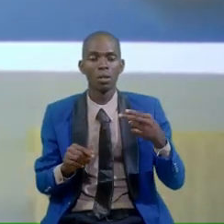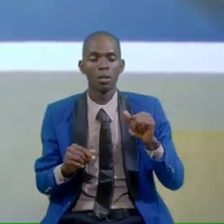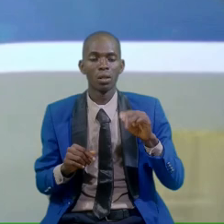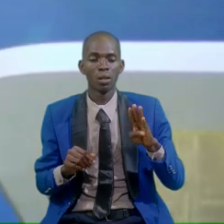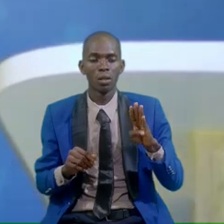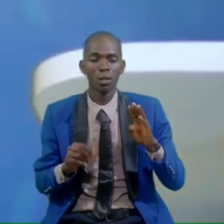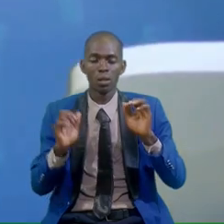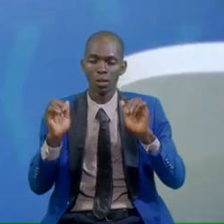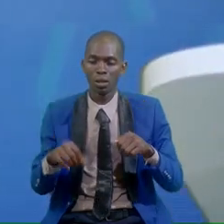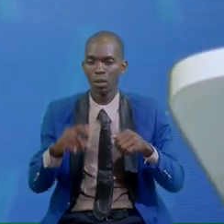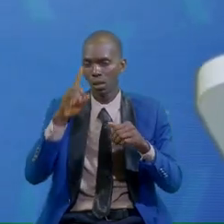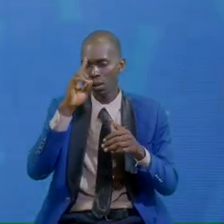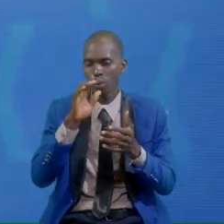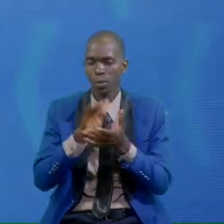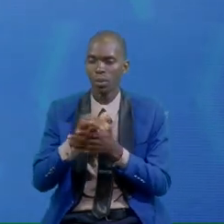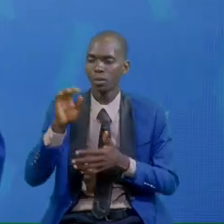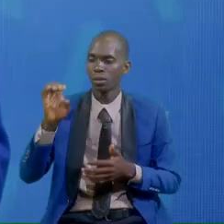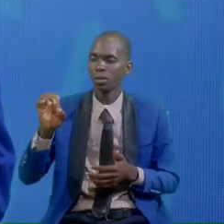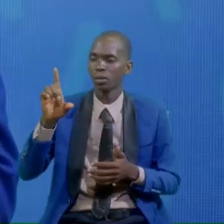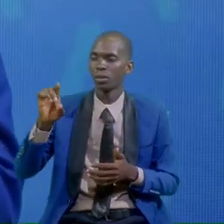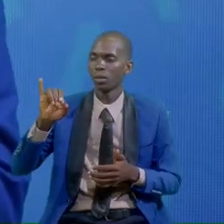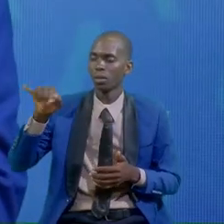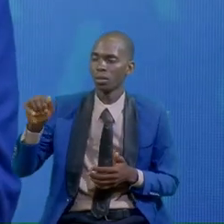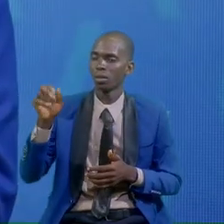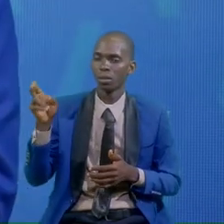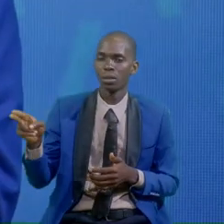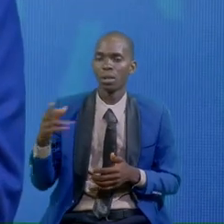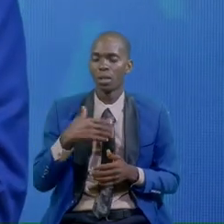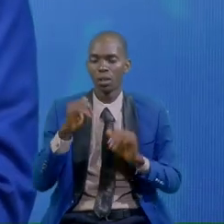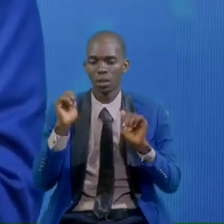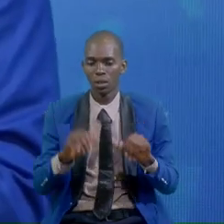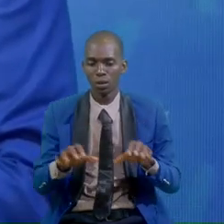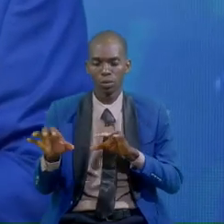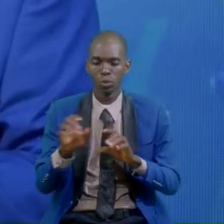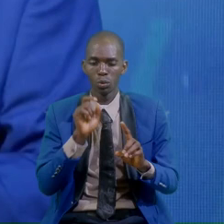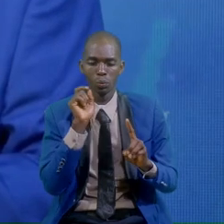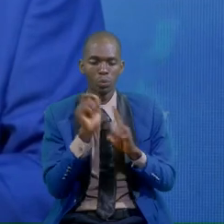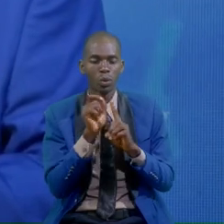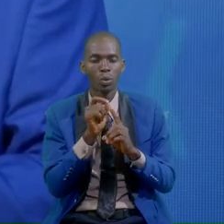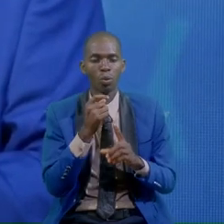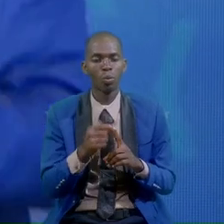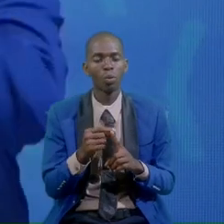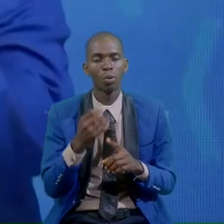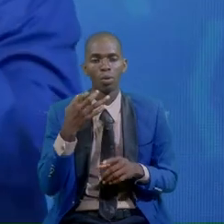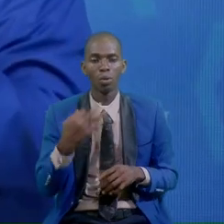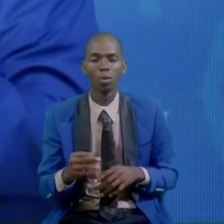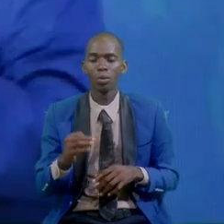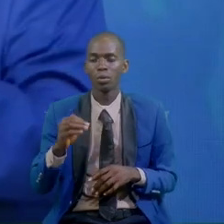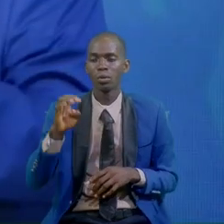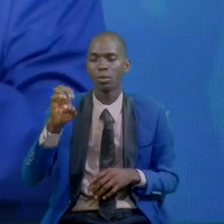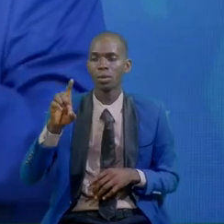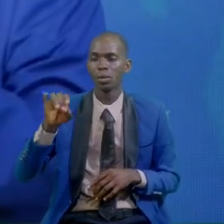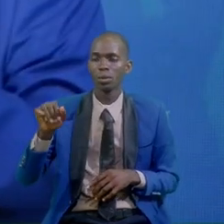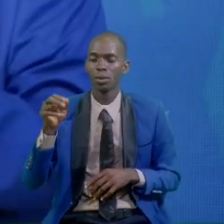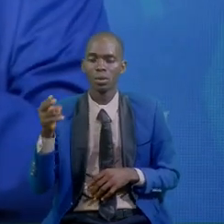believe Elijah, and he can do exactly as Elijah had said, and